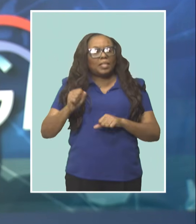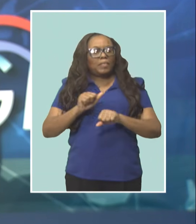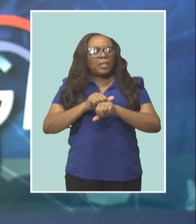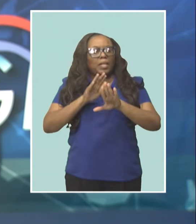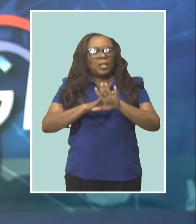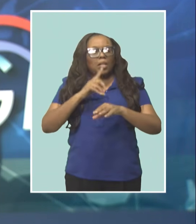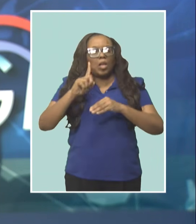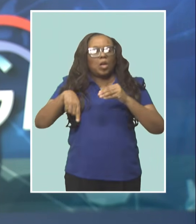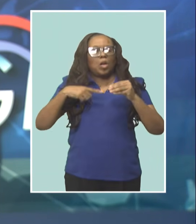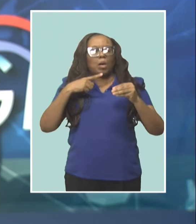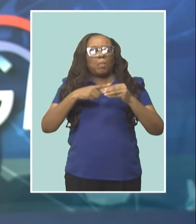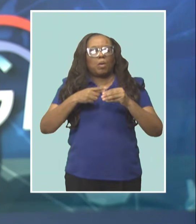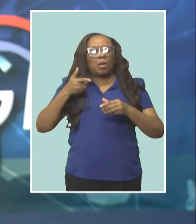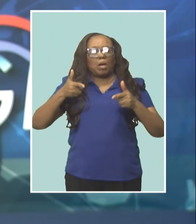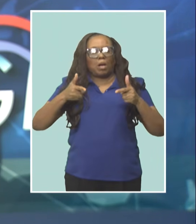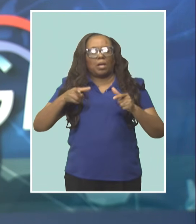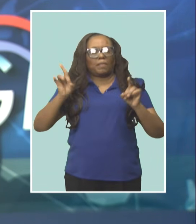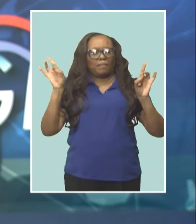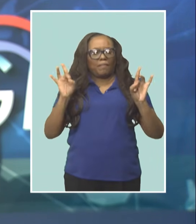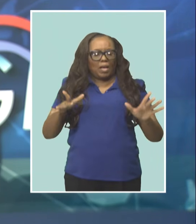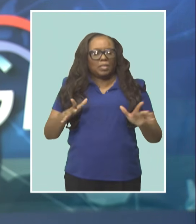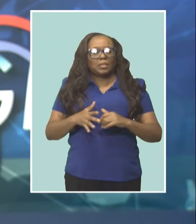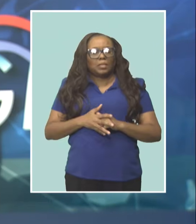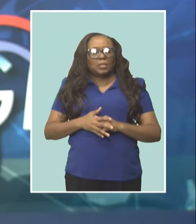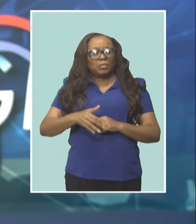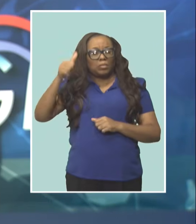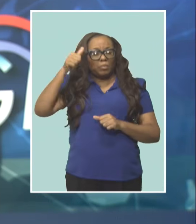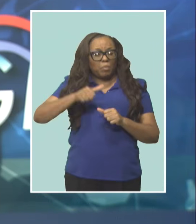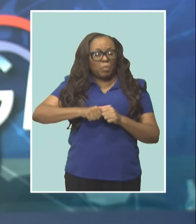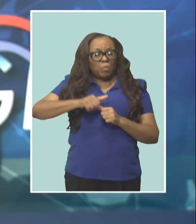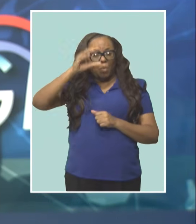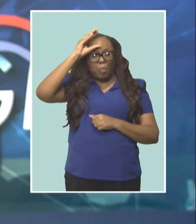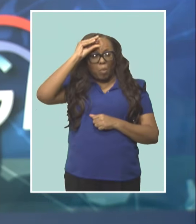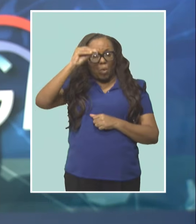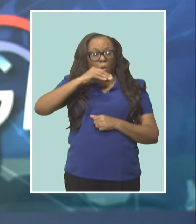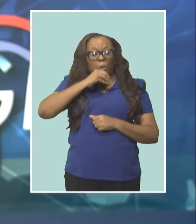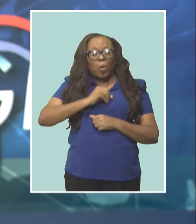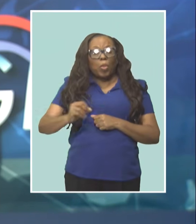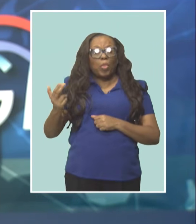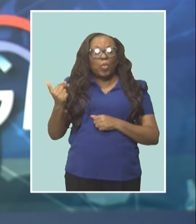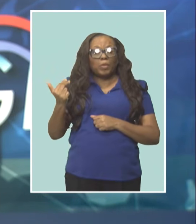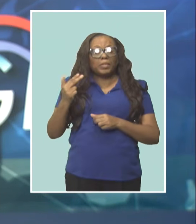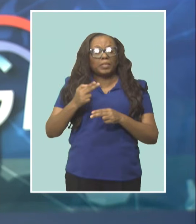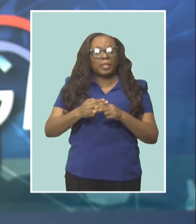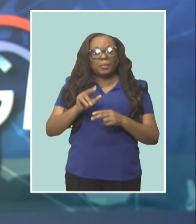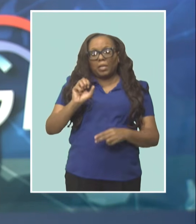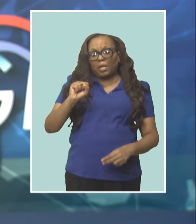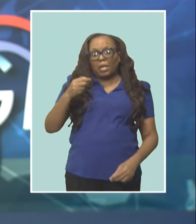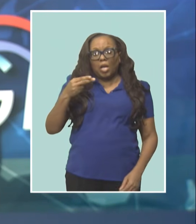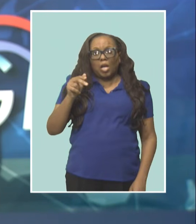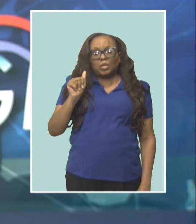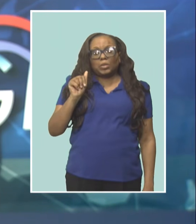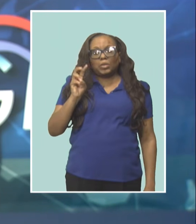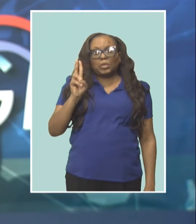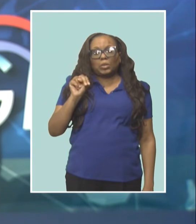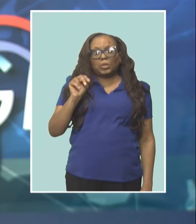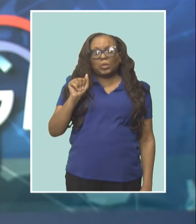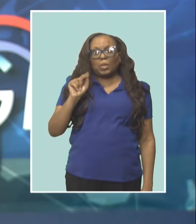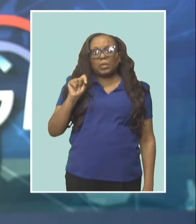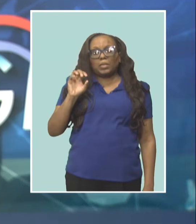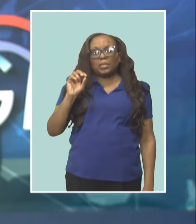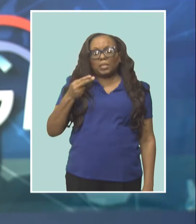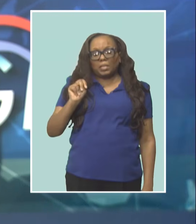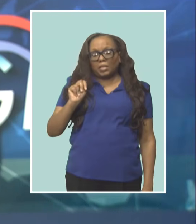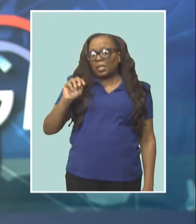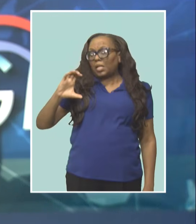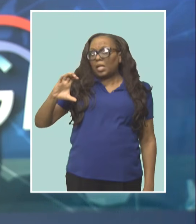the tragic death of 13-year-old Jonathan Chase. He died after being shot multiple times while watching a netball game